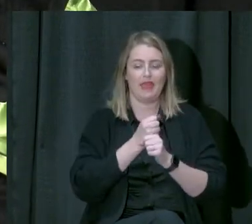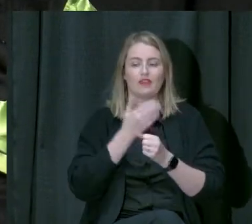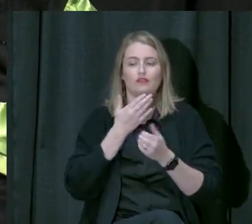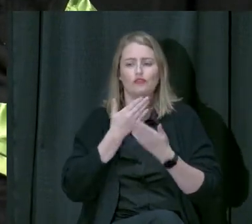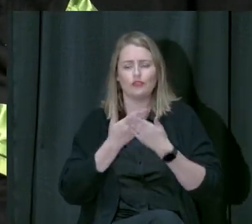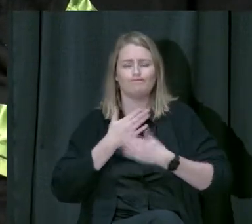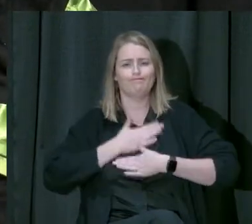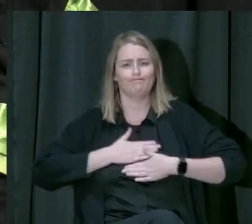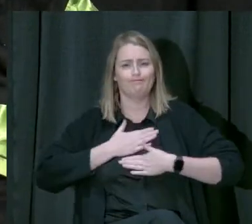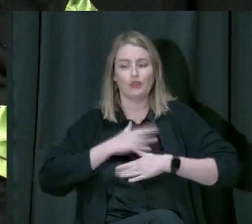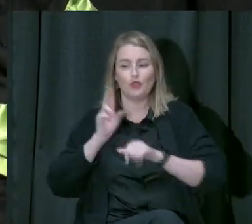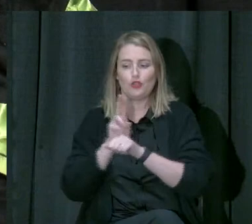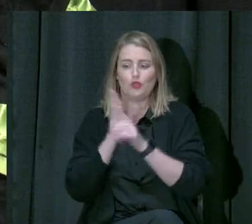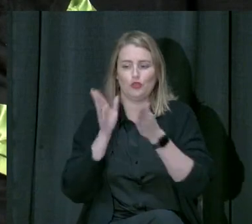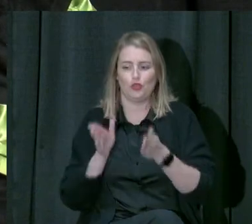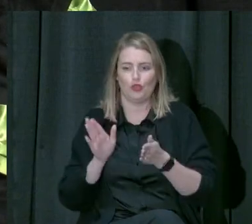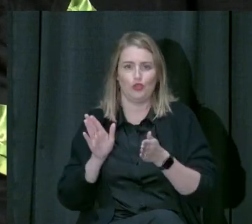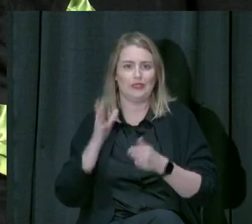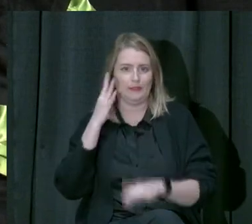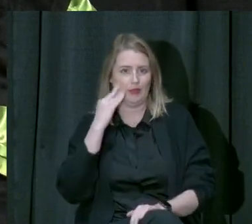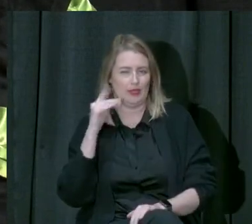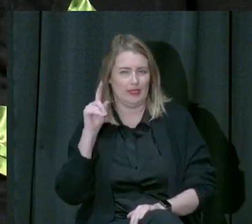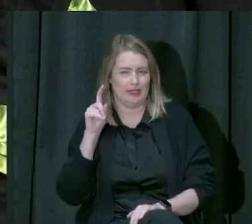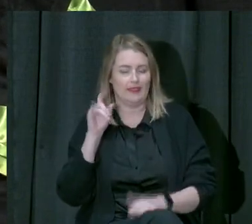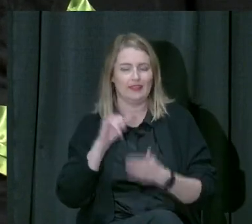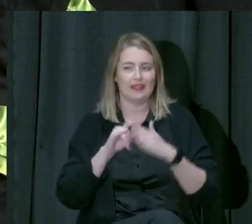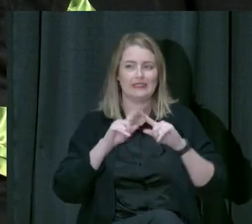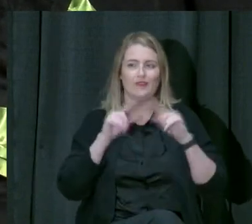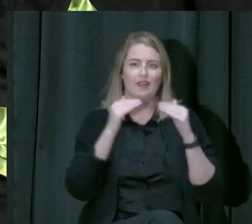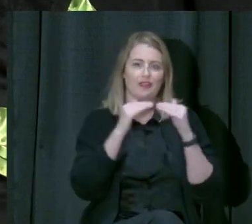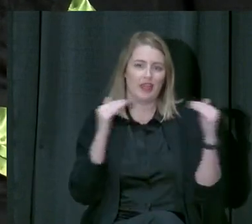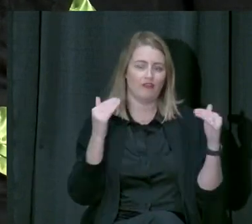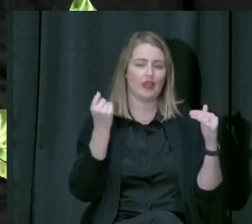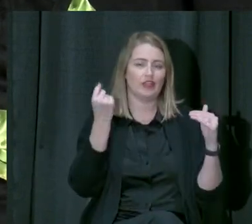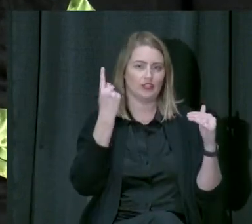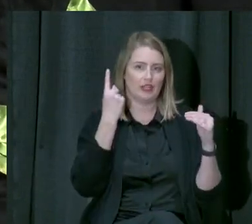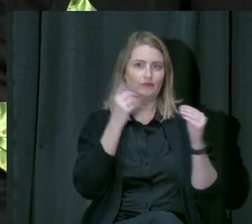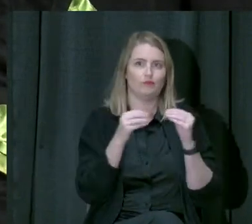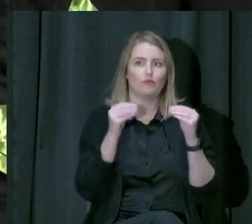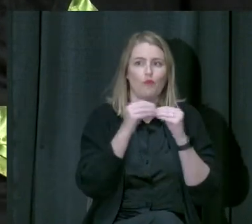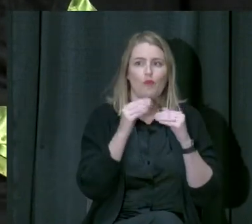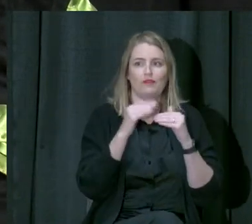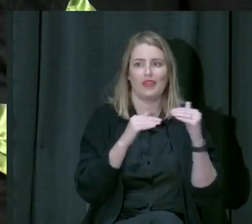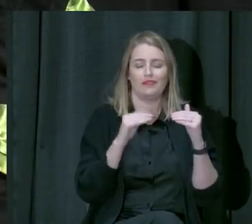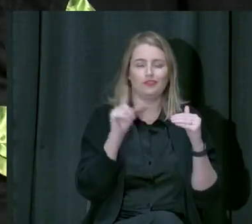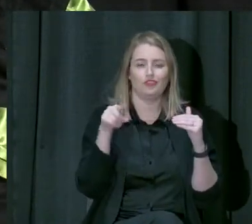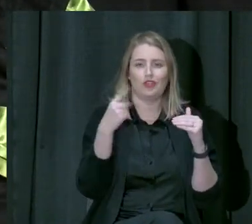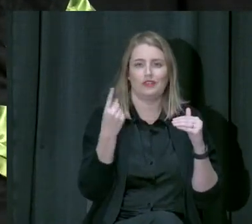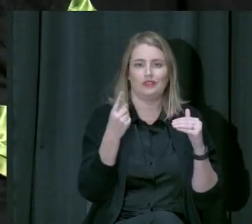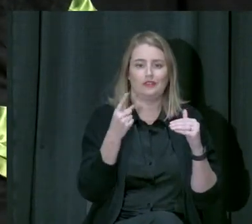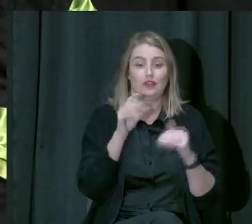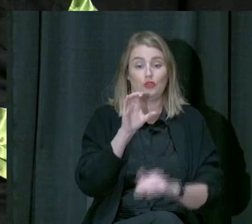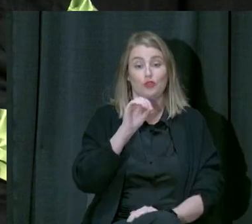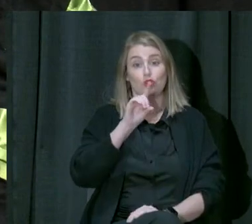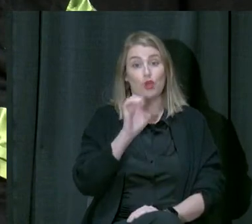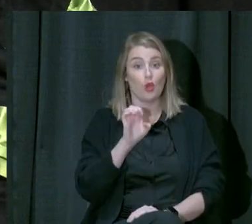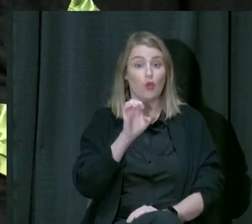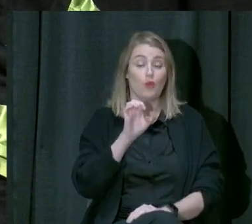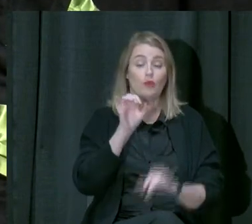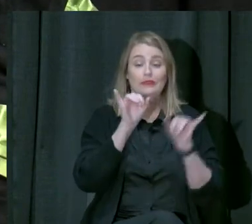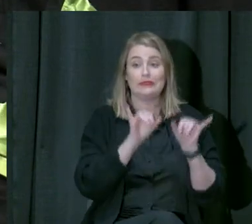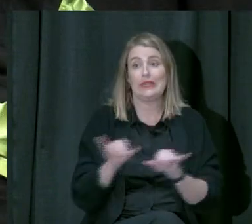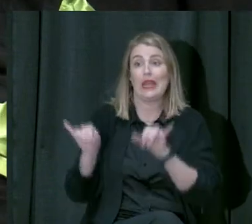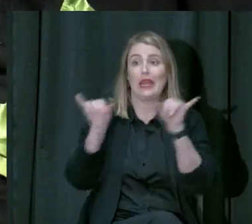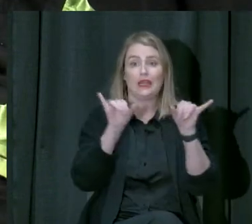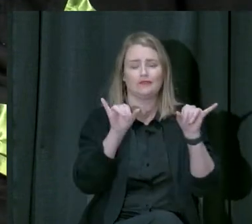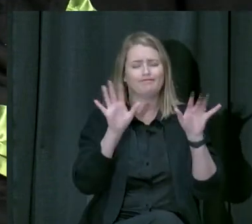experience? And that requires, I think, a different level of understanding beyond the actual code, the actual standard. And